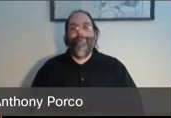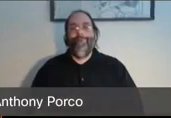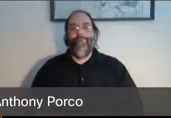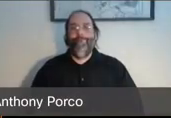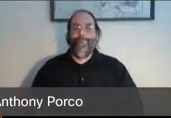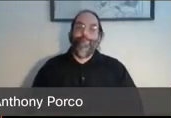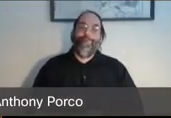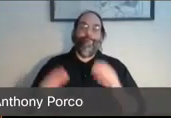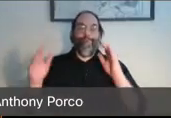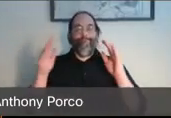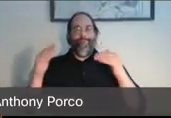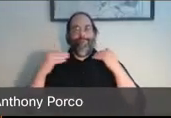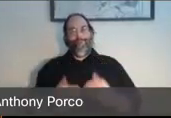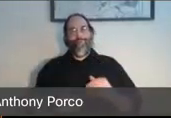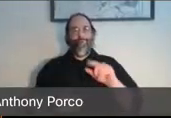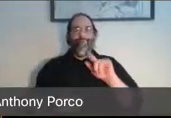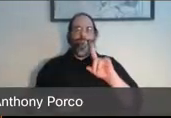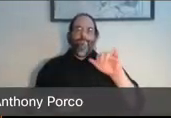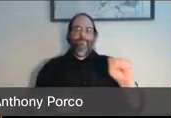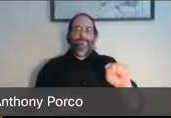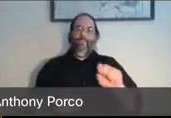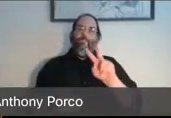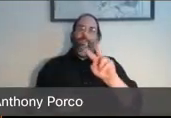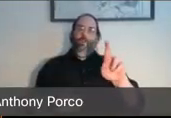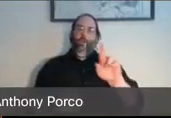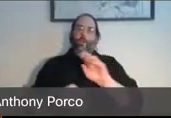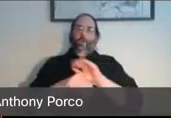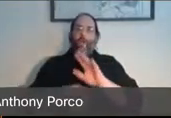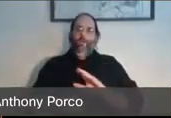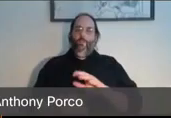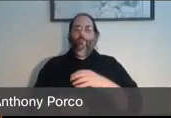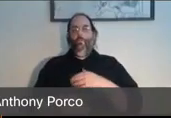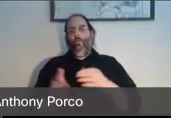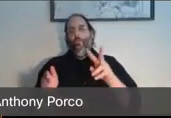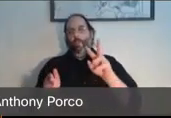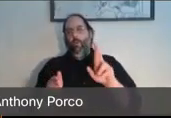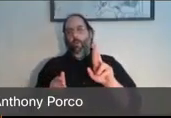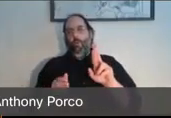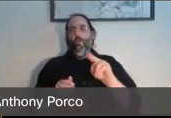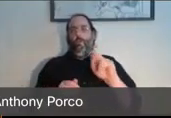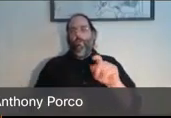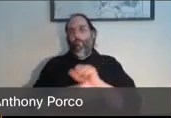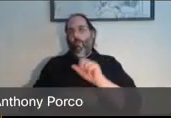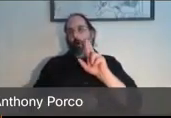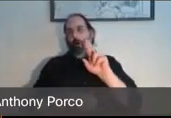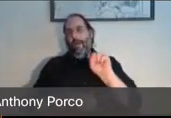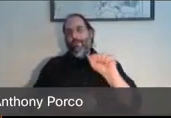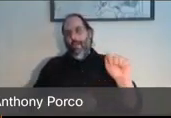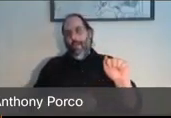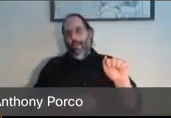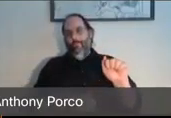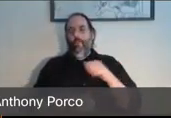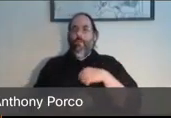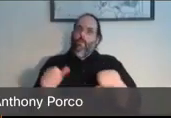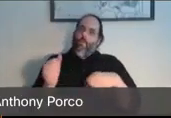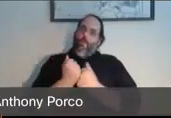Hello, I'm Gladys Gonzalez, Career Counselor from the General VR Unit in RSA. I contribute to the success of